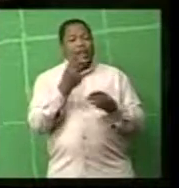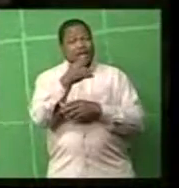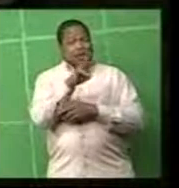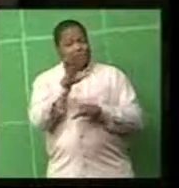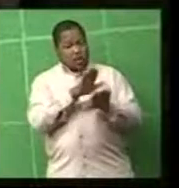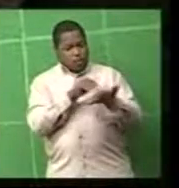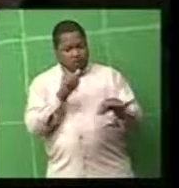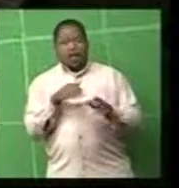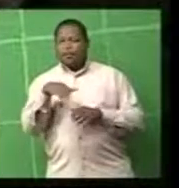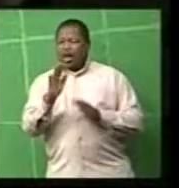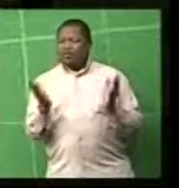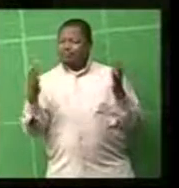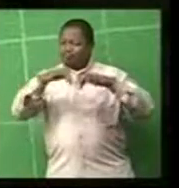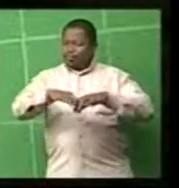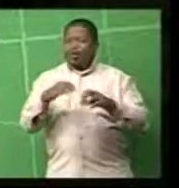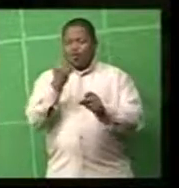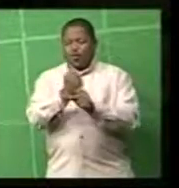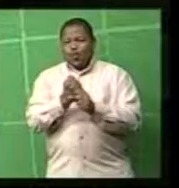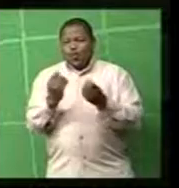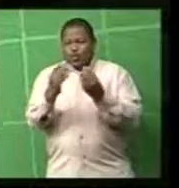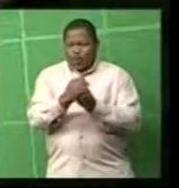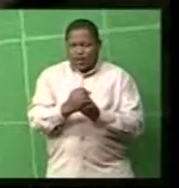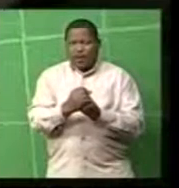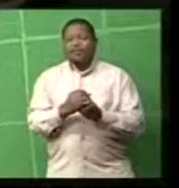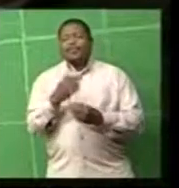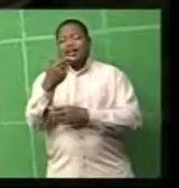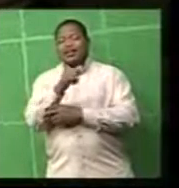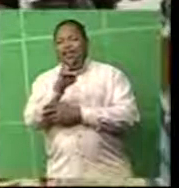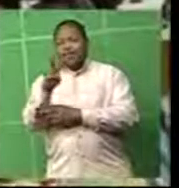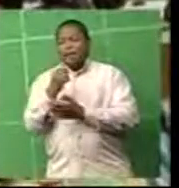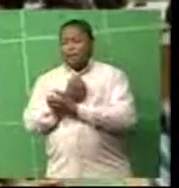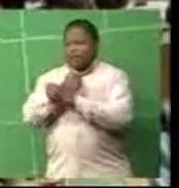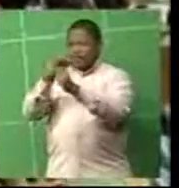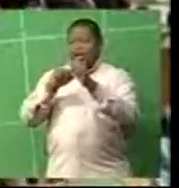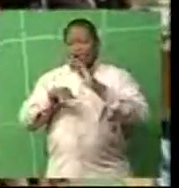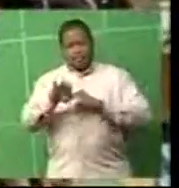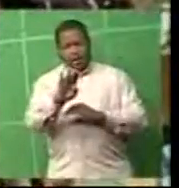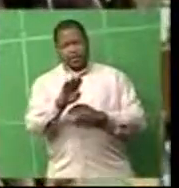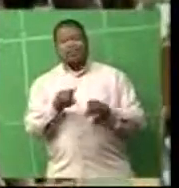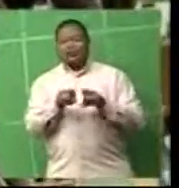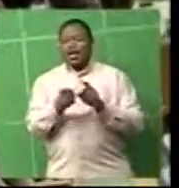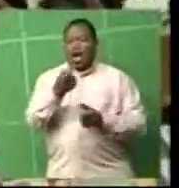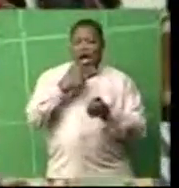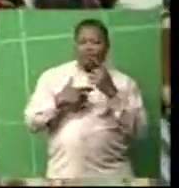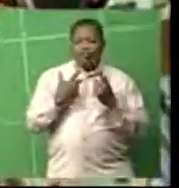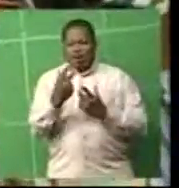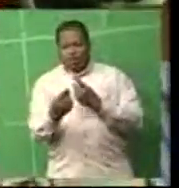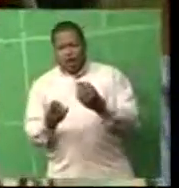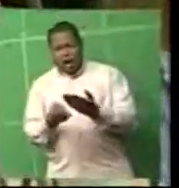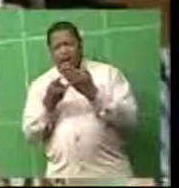and treatment. We must create safety nets that address